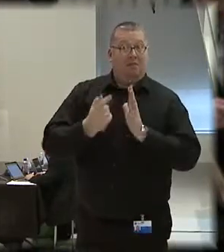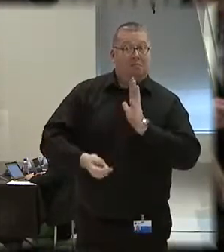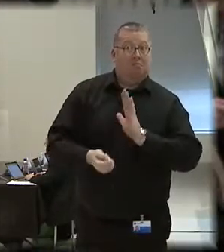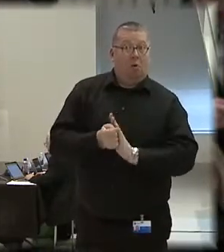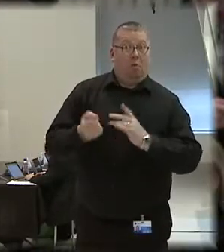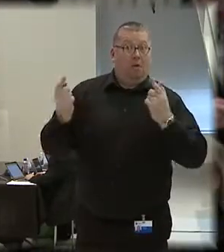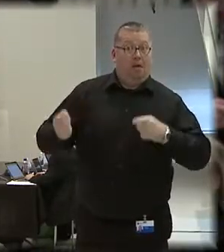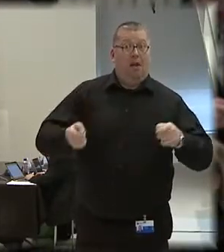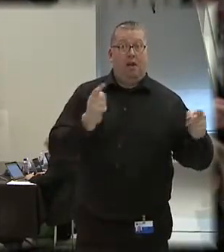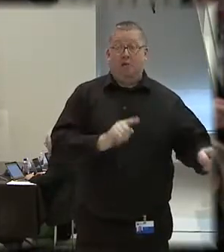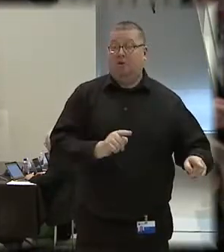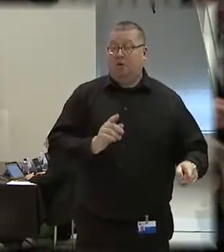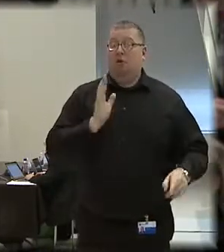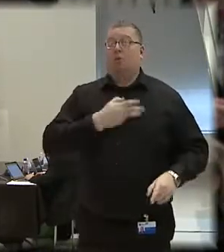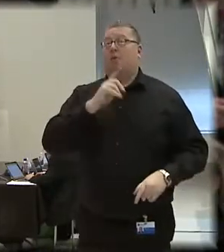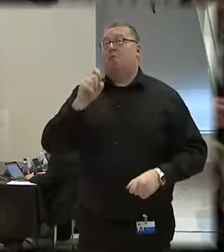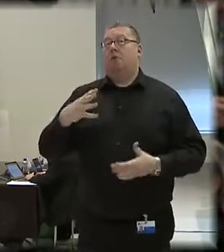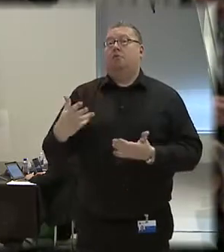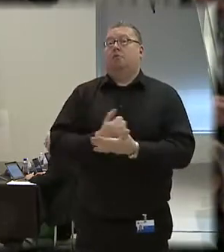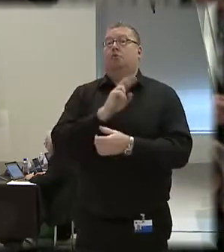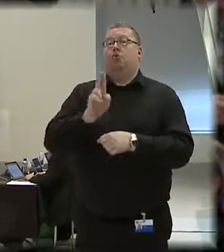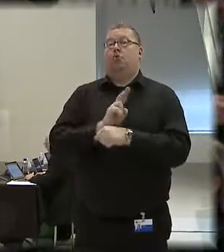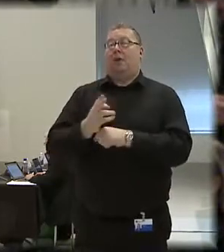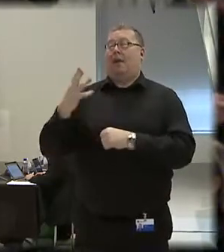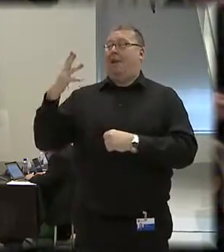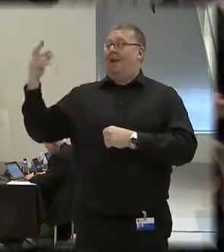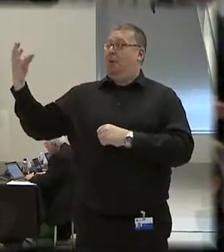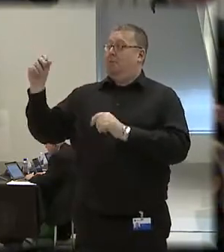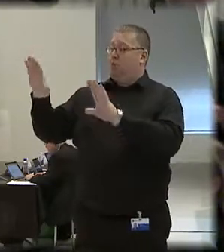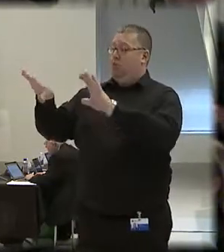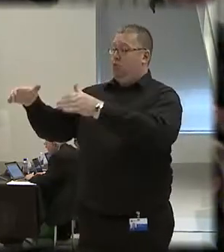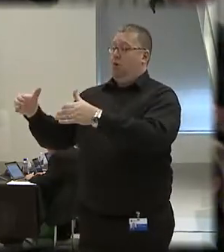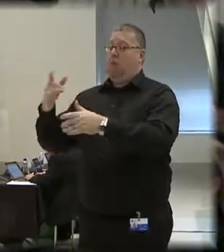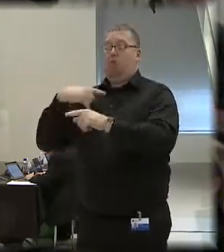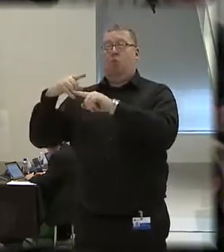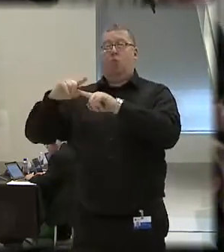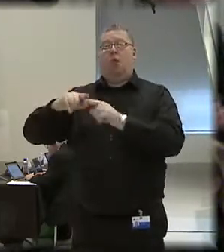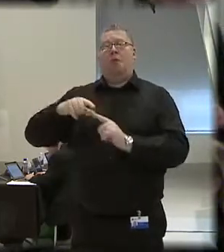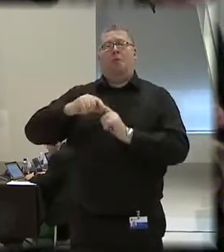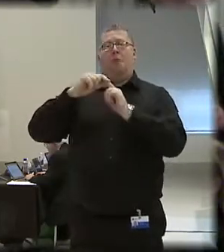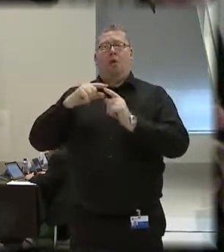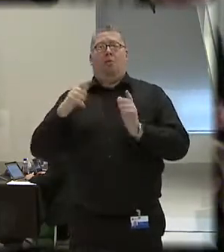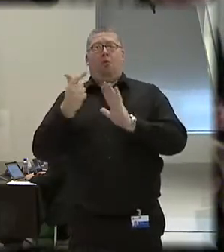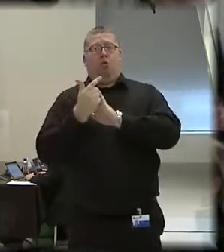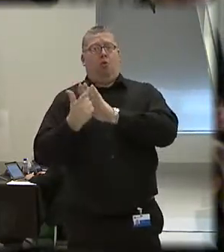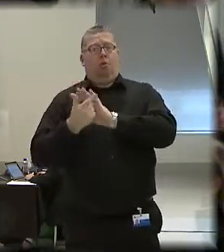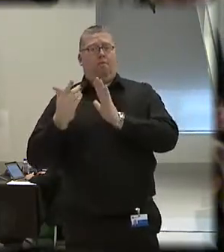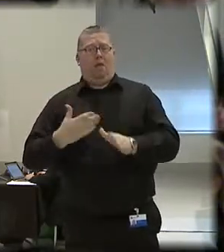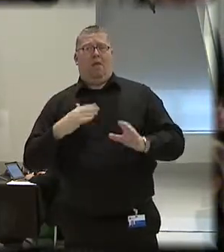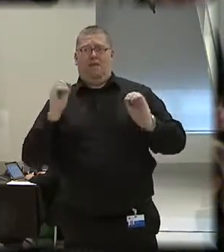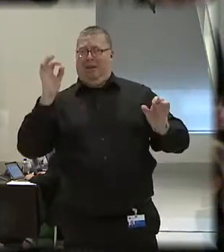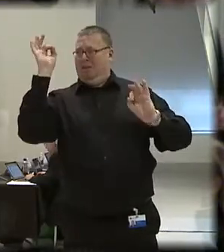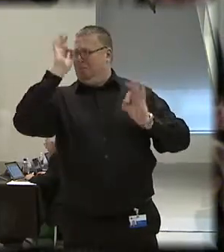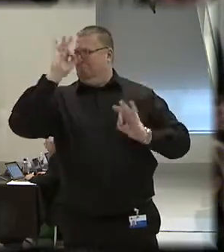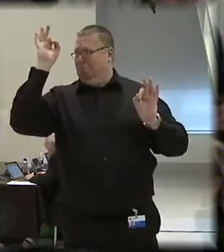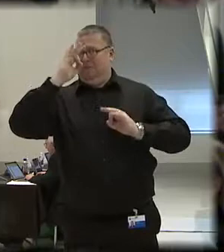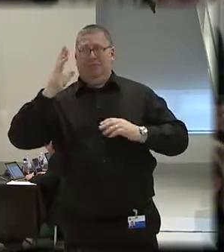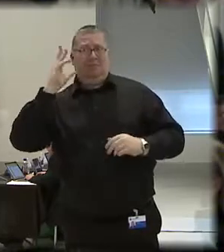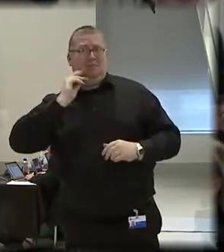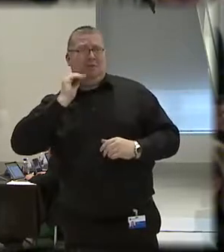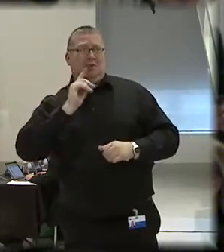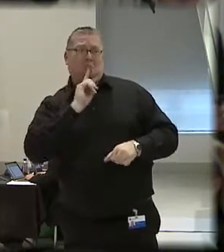incident. Therefore, utilizing an outside agency or relying on special prosecutors with little or no experience of the